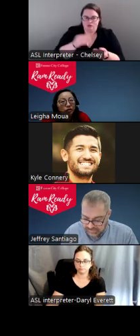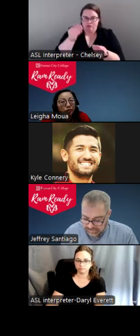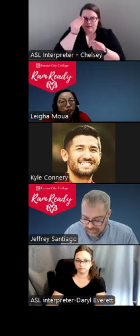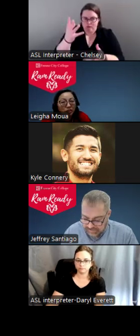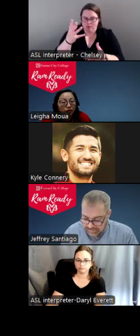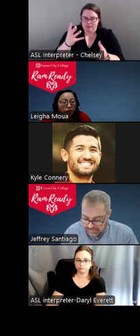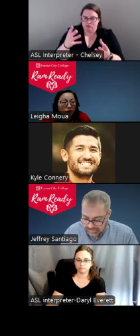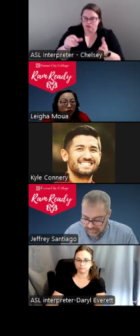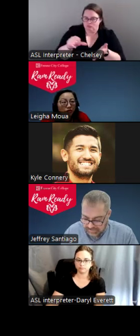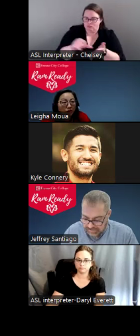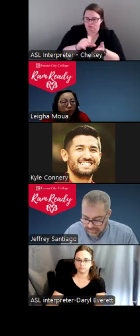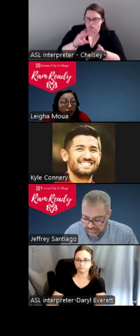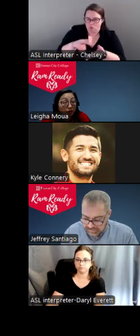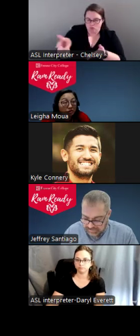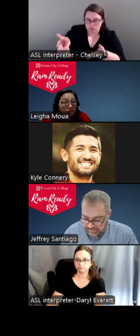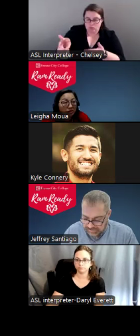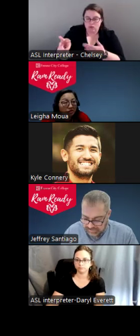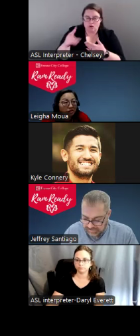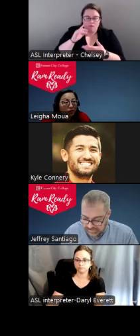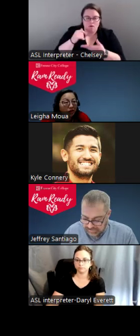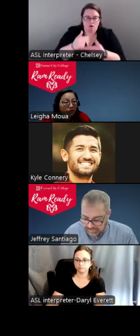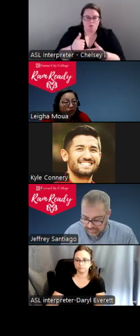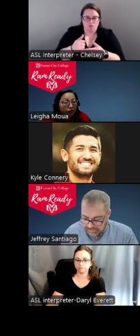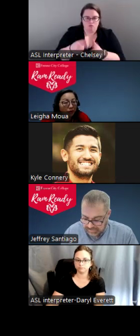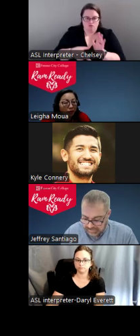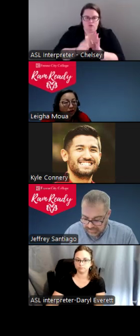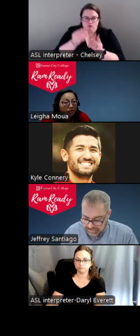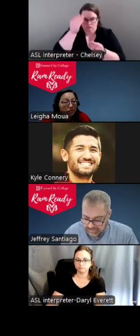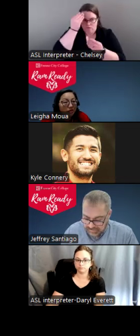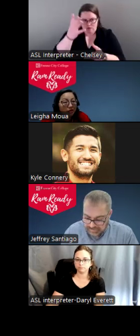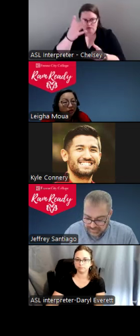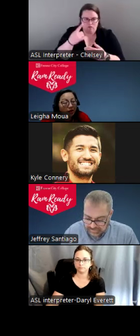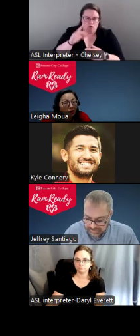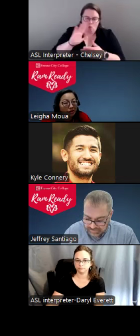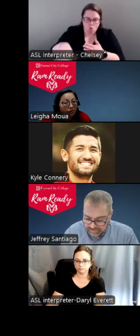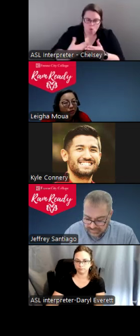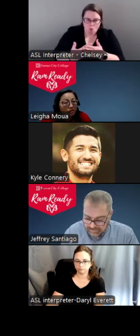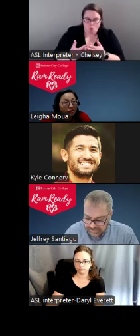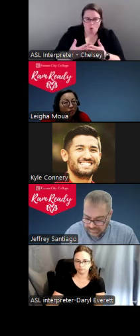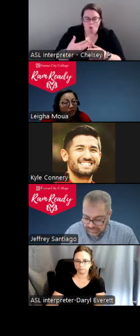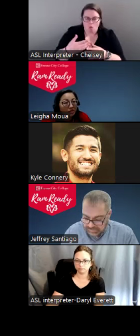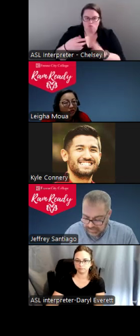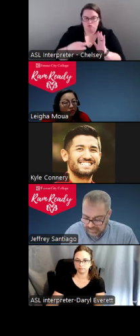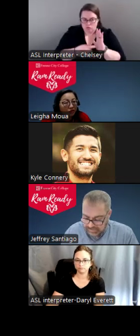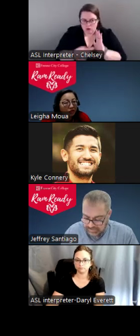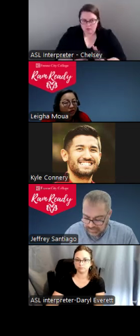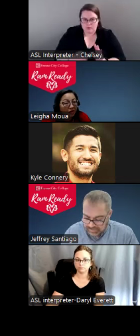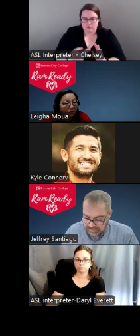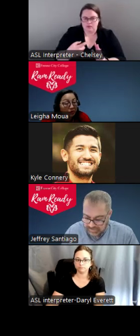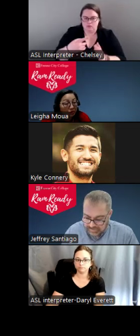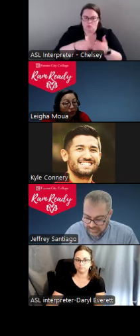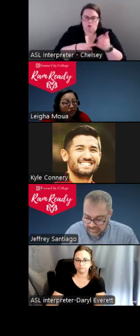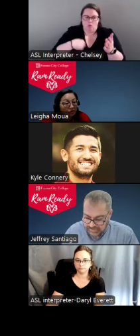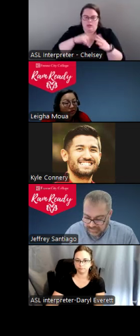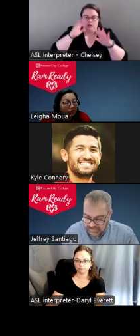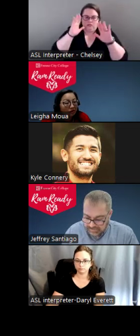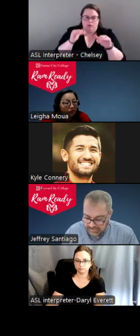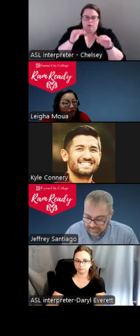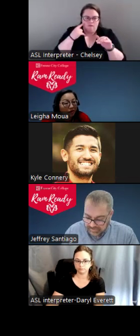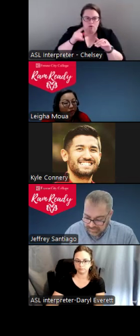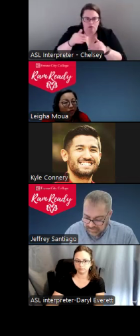review the information for all of the prerequisites that we have for our programs and what is expected for like the lottery